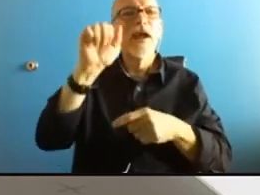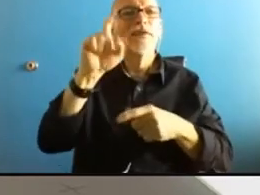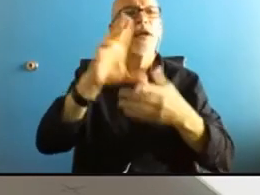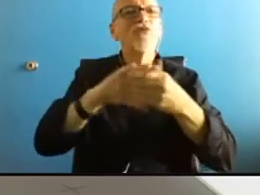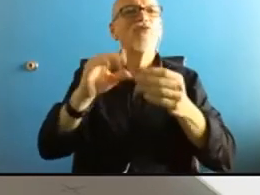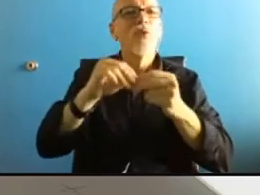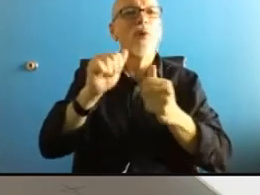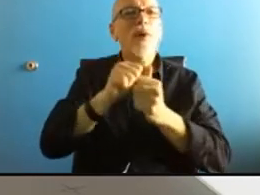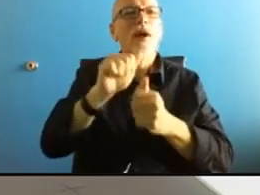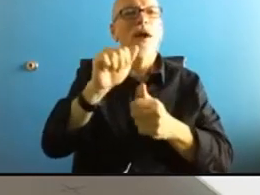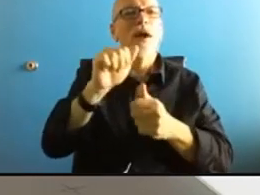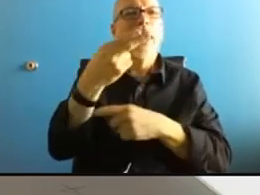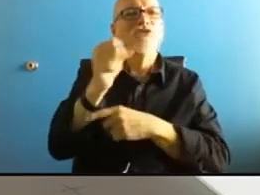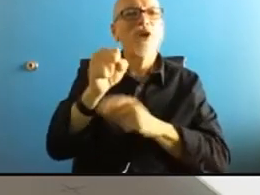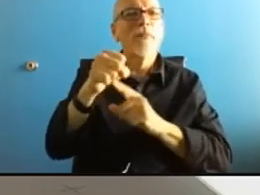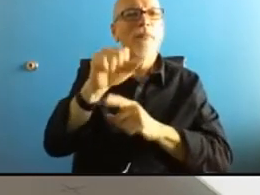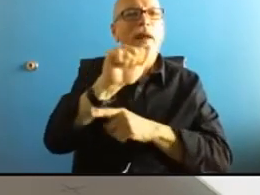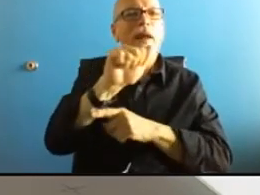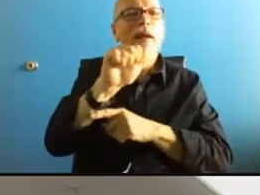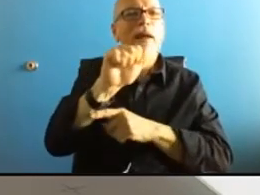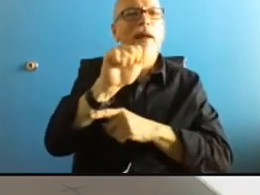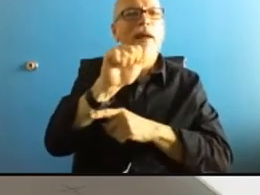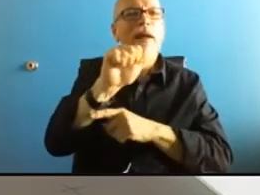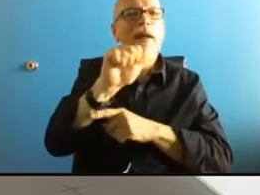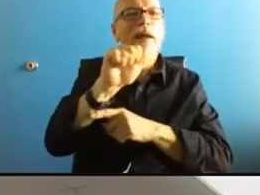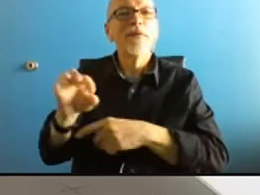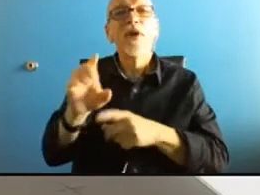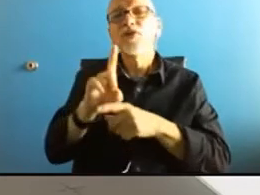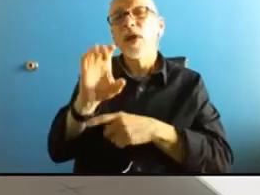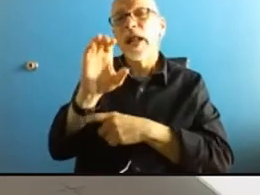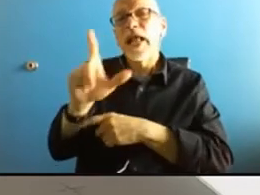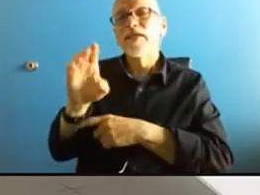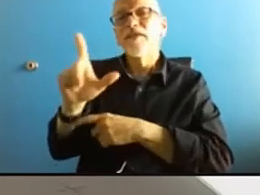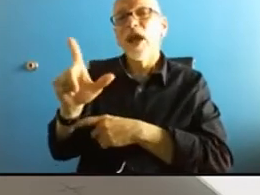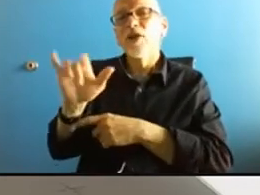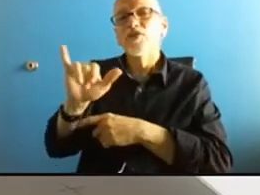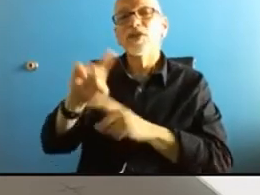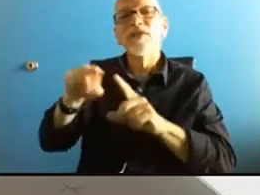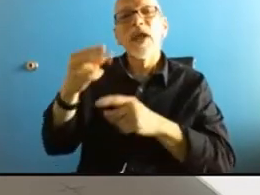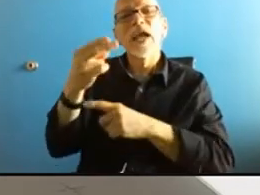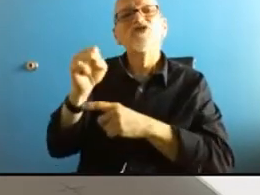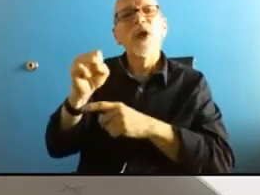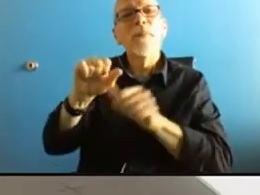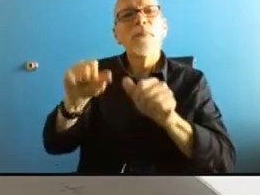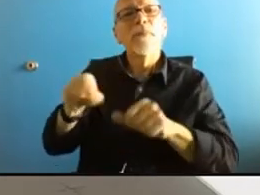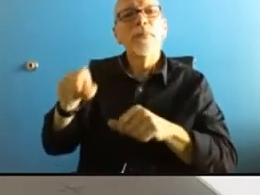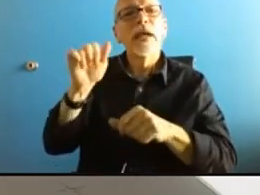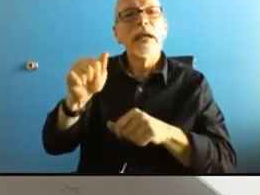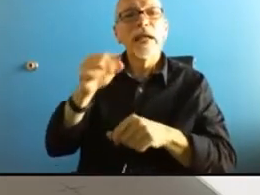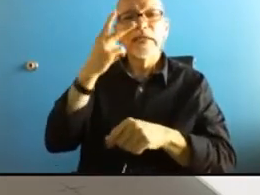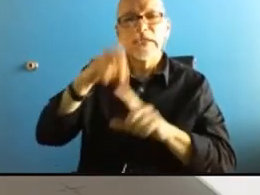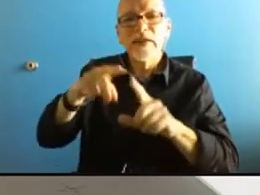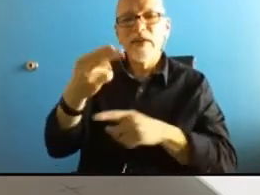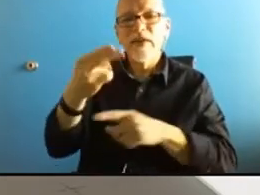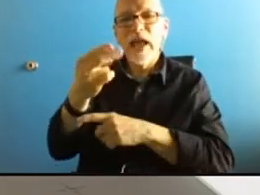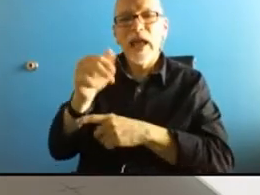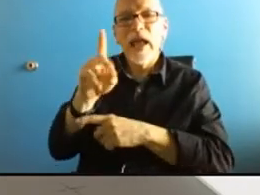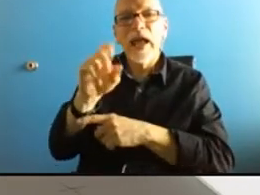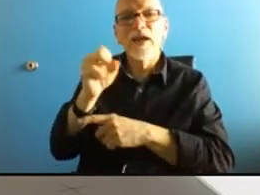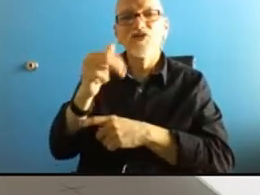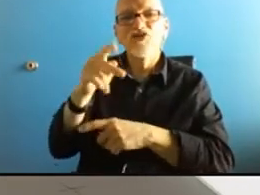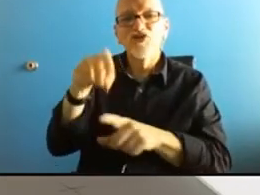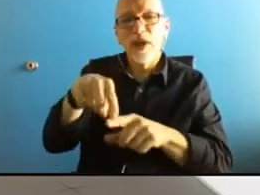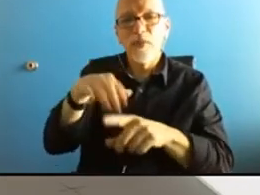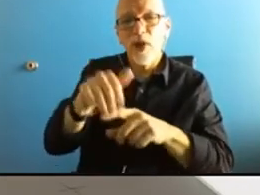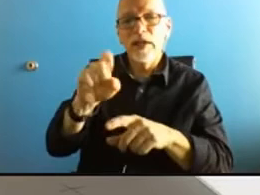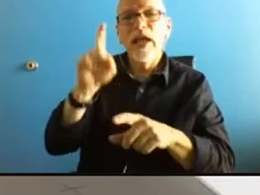those. Also, your classifiers, different hand shapes. They could land on a different hand shape in ASL and have to invent a